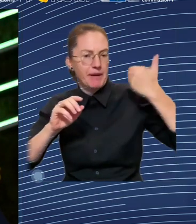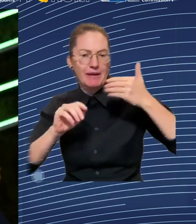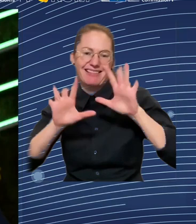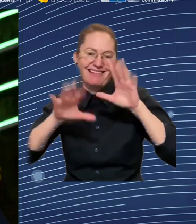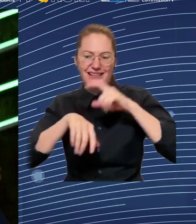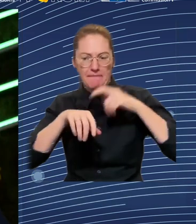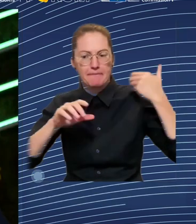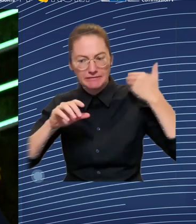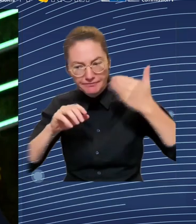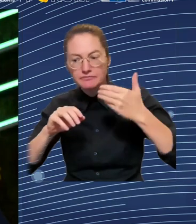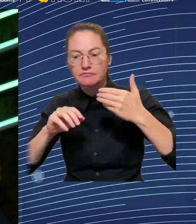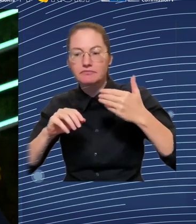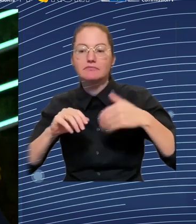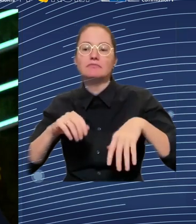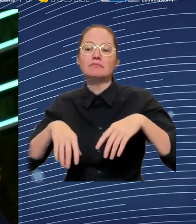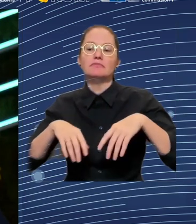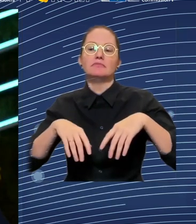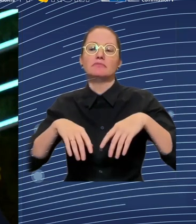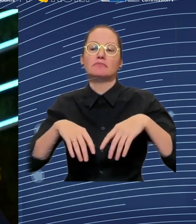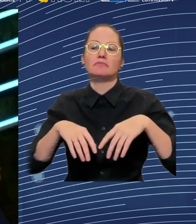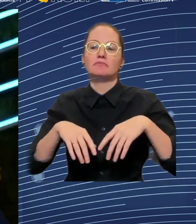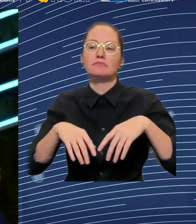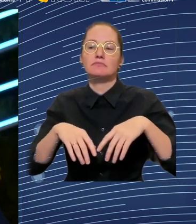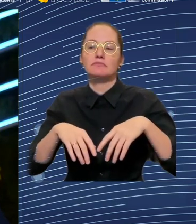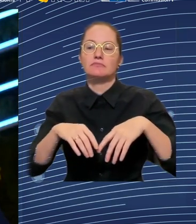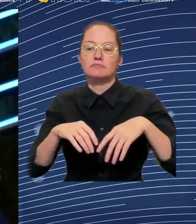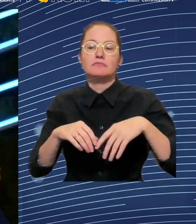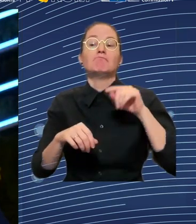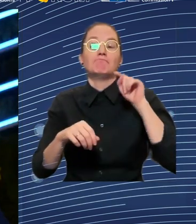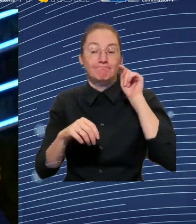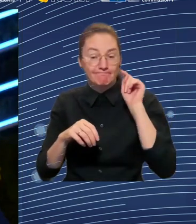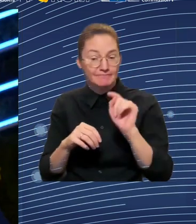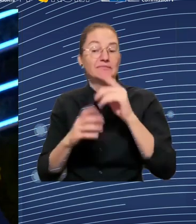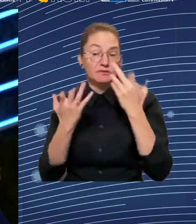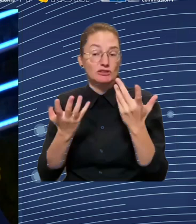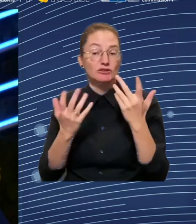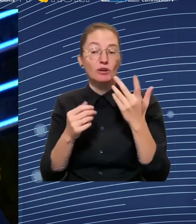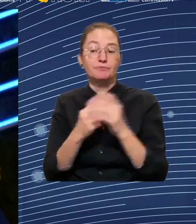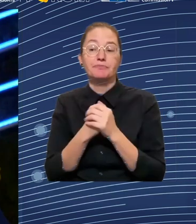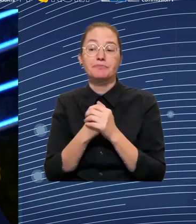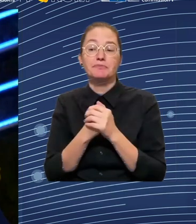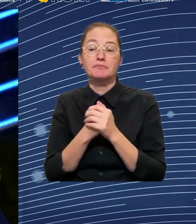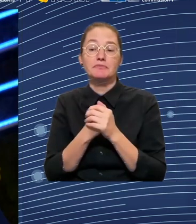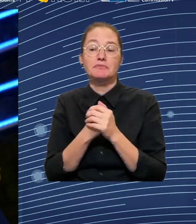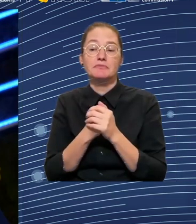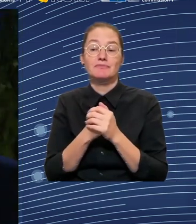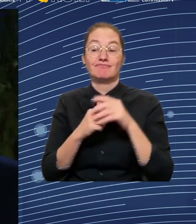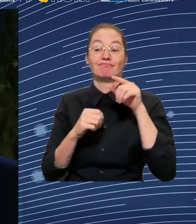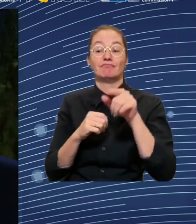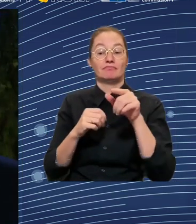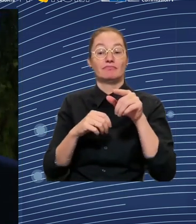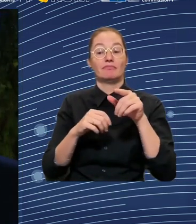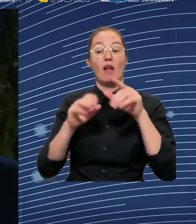region and country. If you look at the EU, on average, that would be a factor of 6 times, and we see differences for country. That